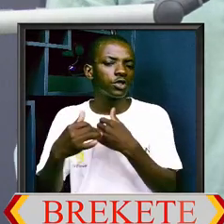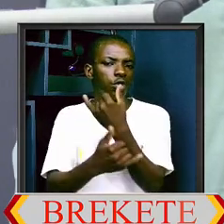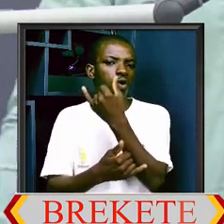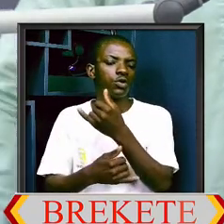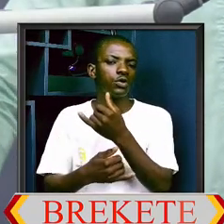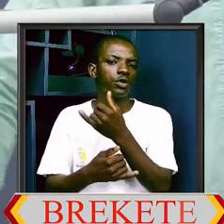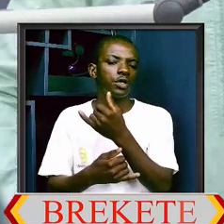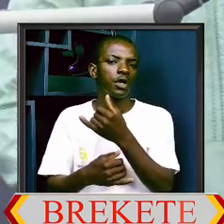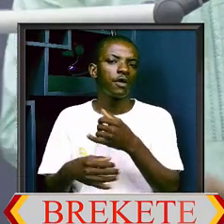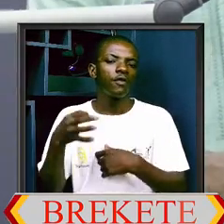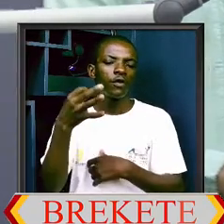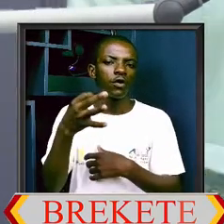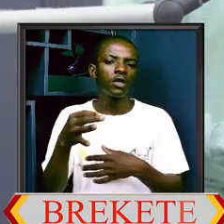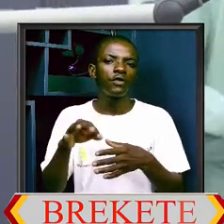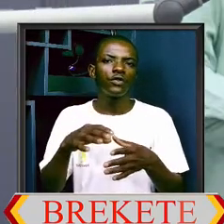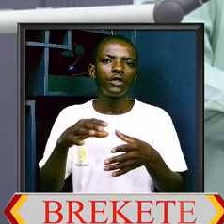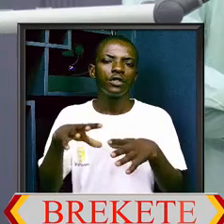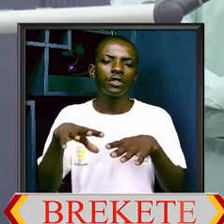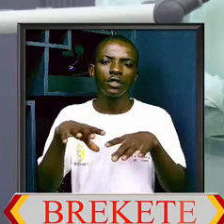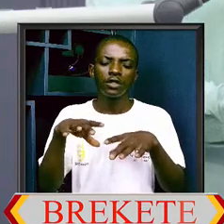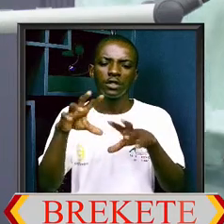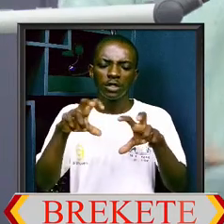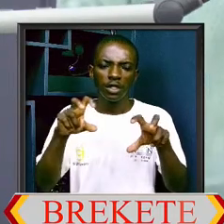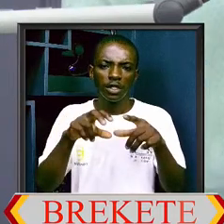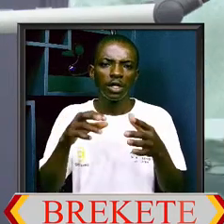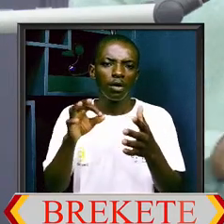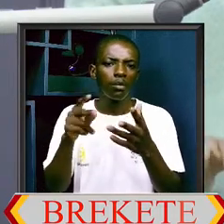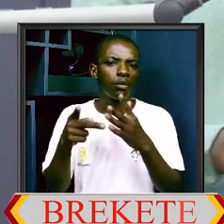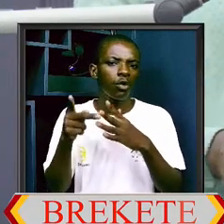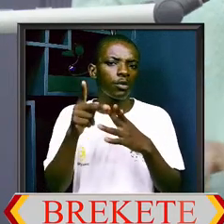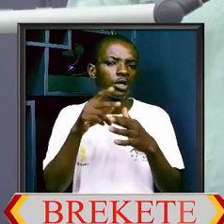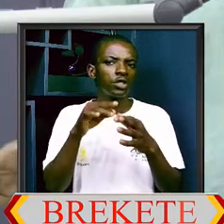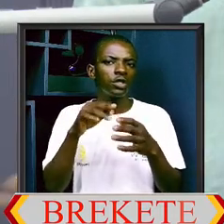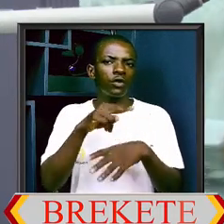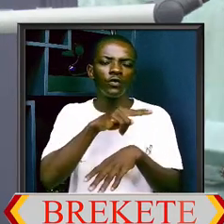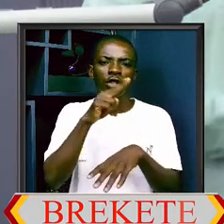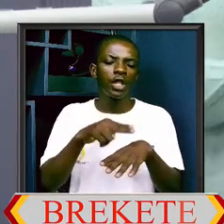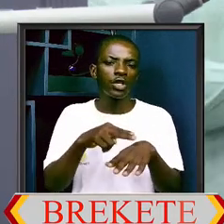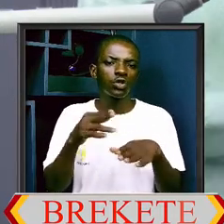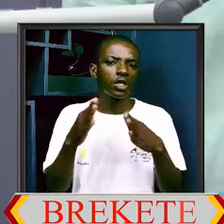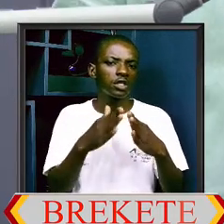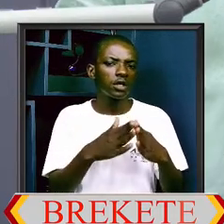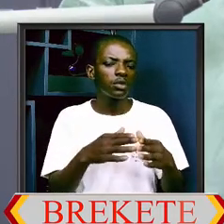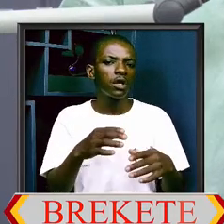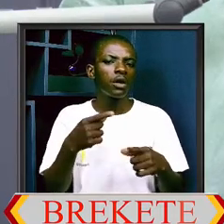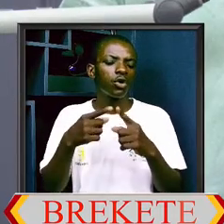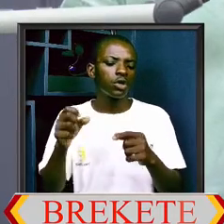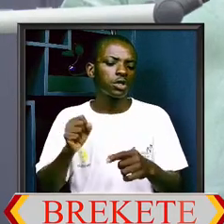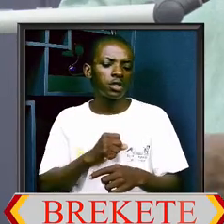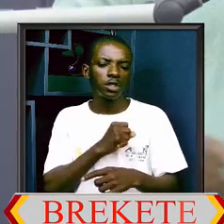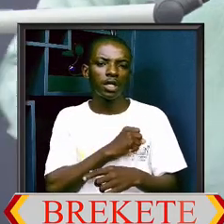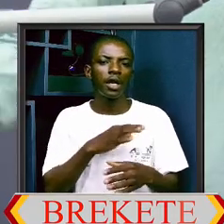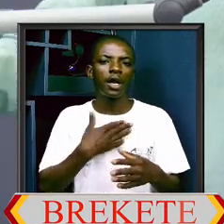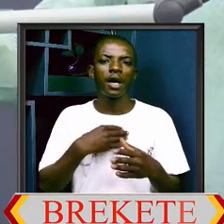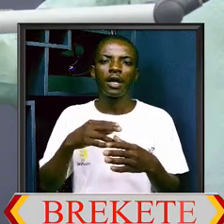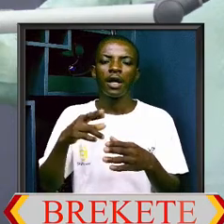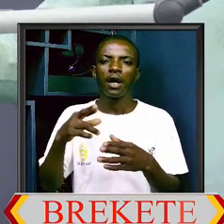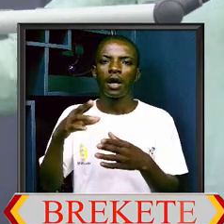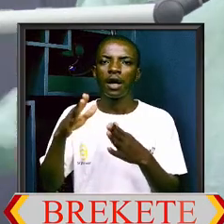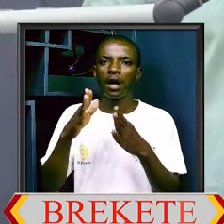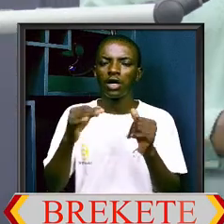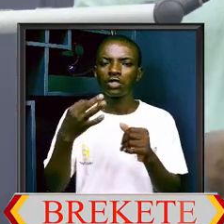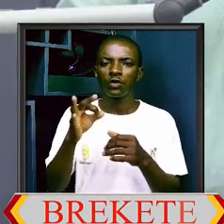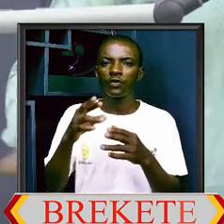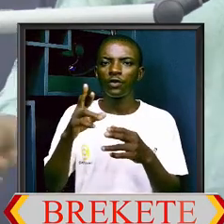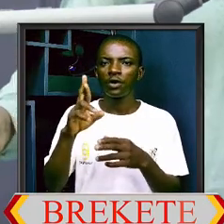forward if you take the population of National Assembly members both Senate and House of reps